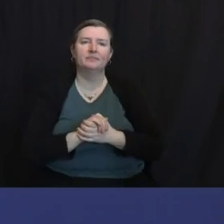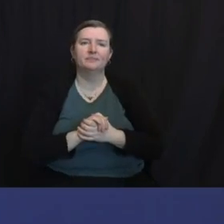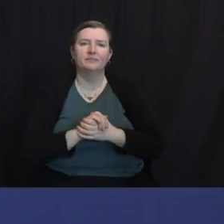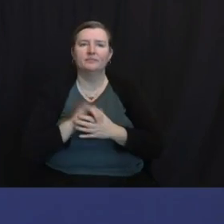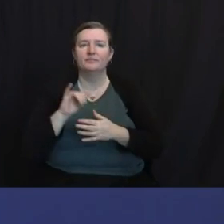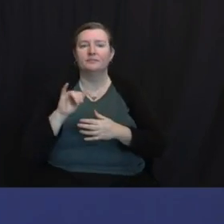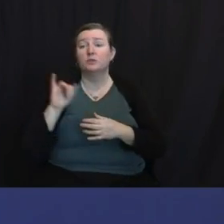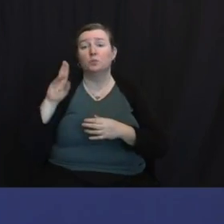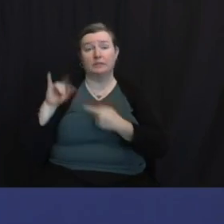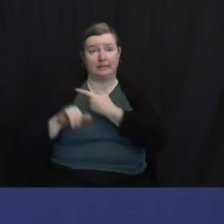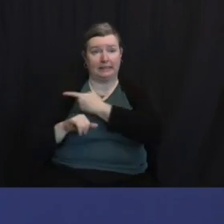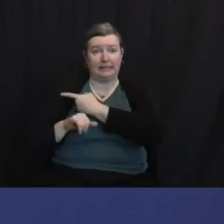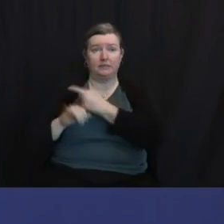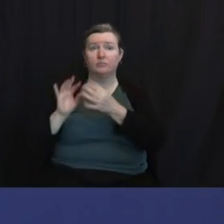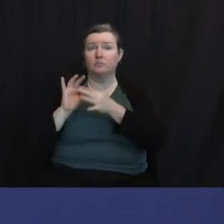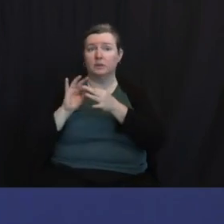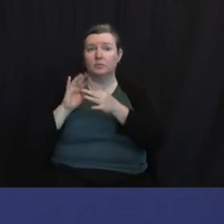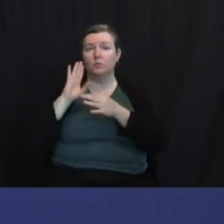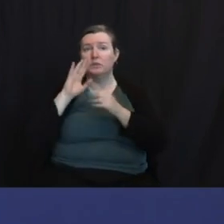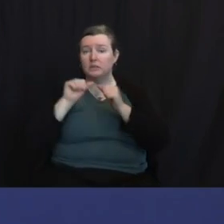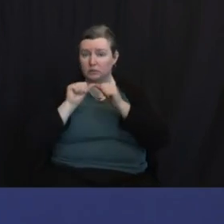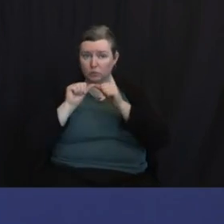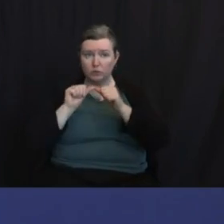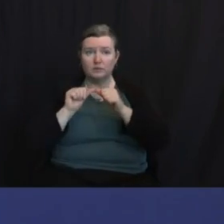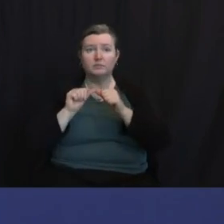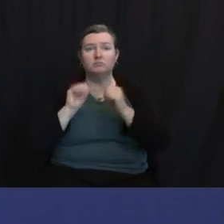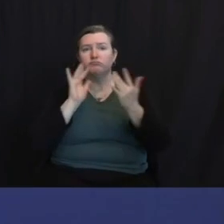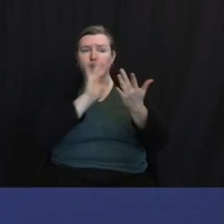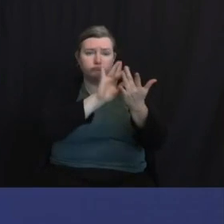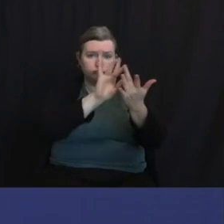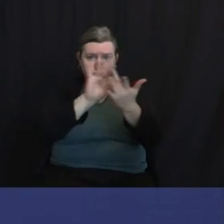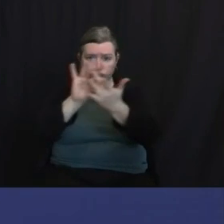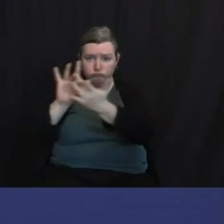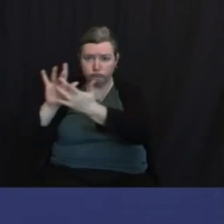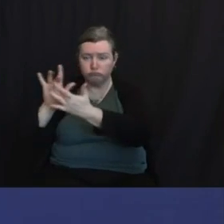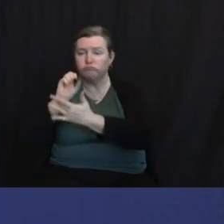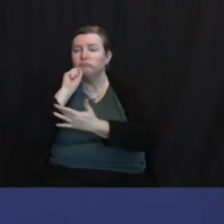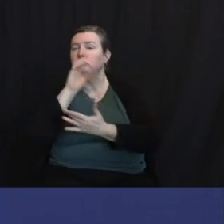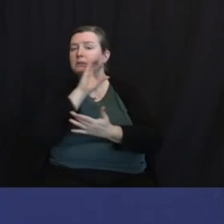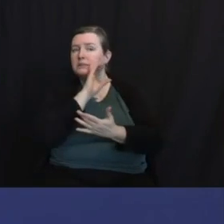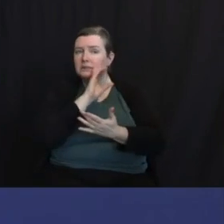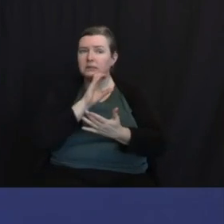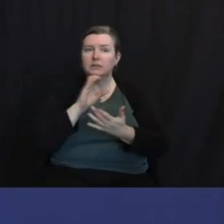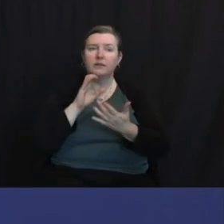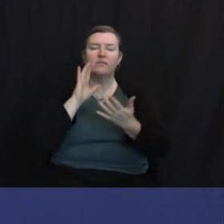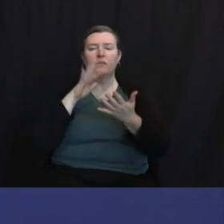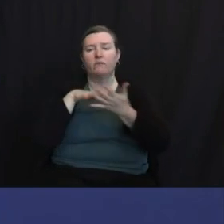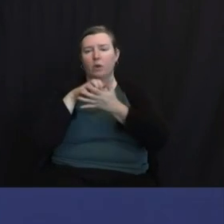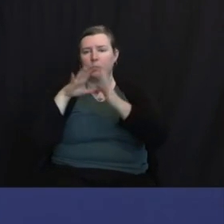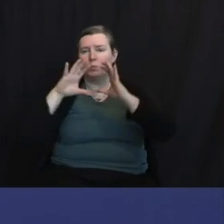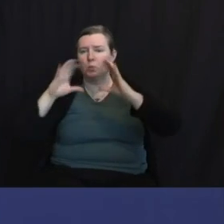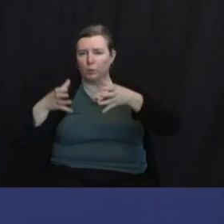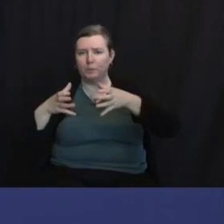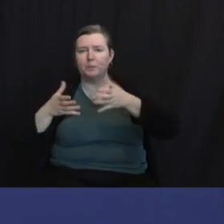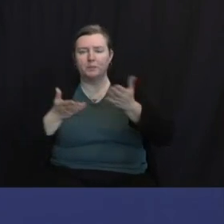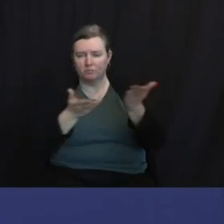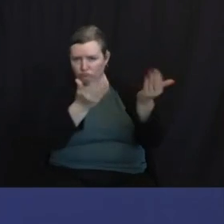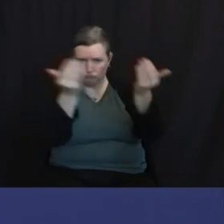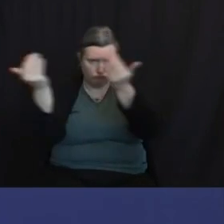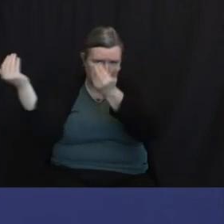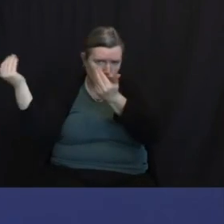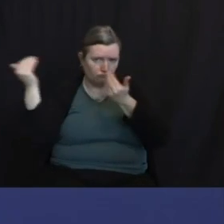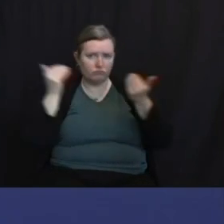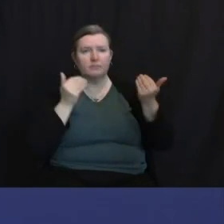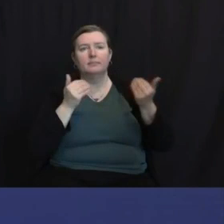to do everything we can to reach out to the seniors and the other most vulnerable of our residents, where we know, based